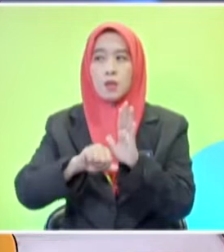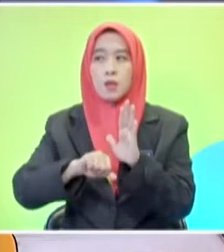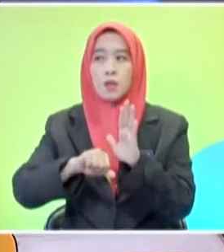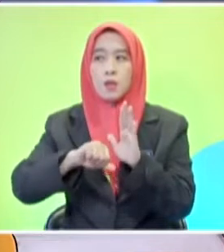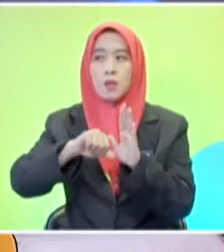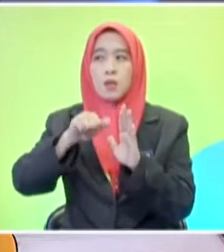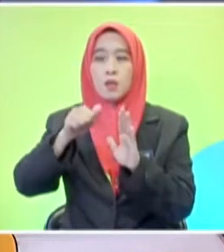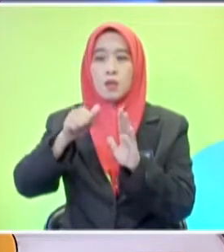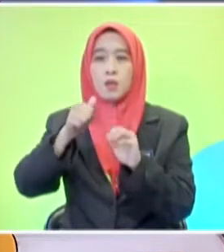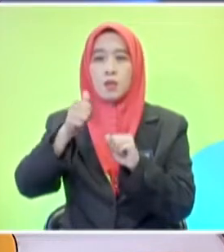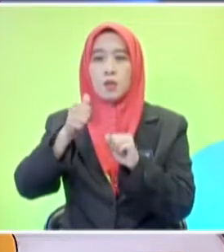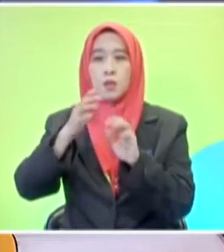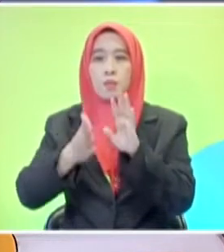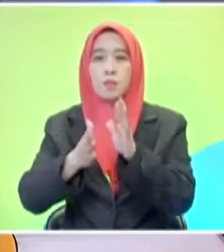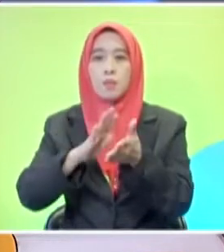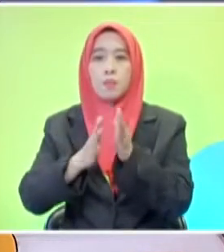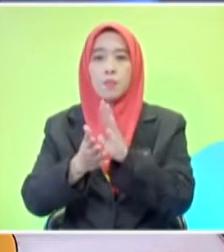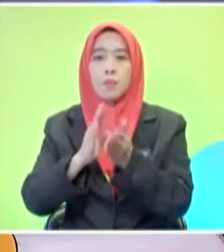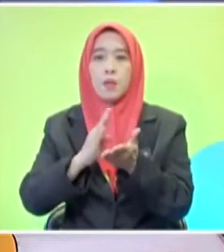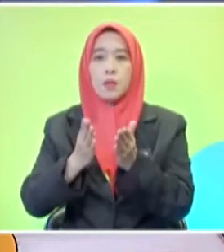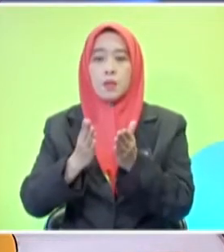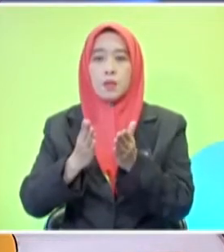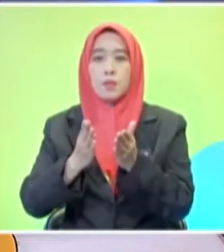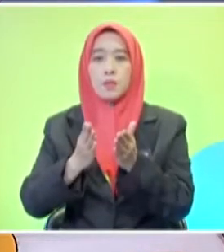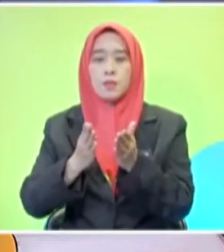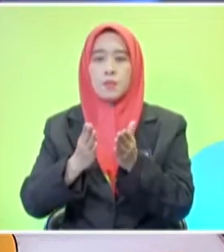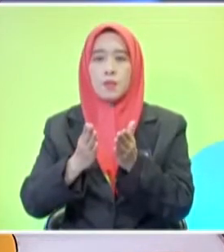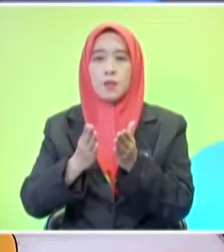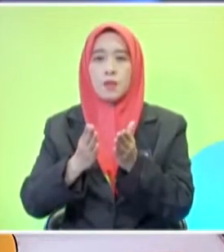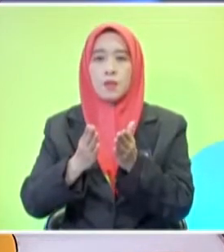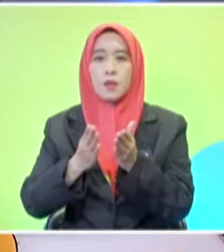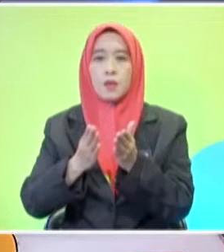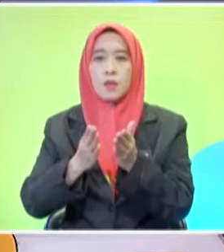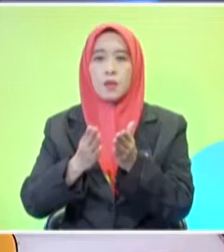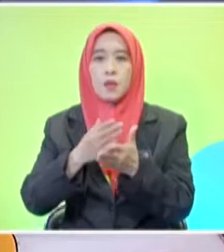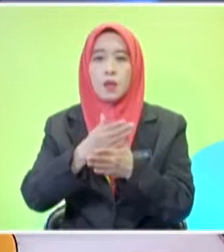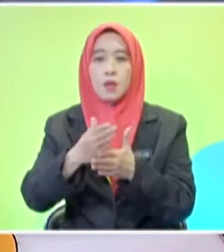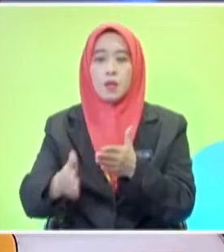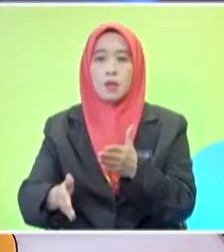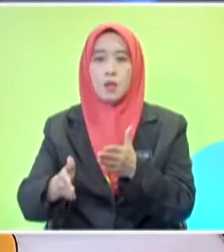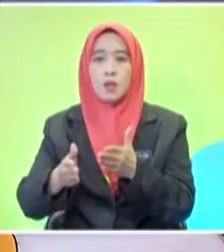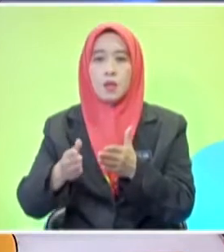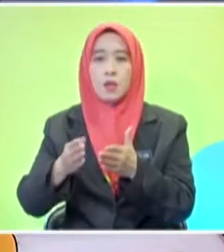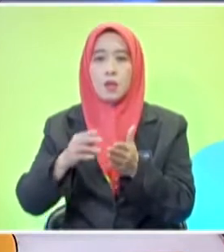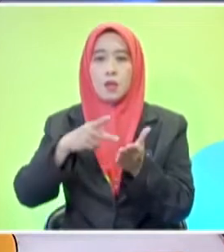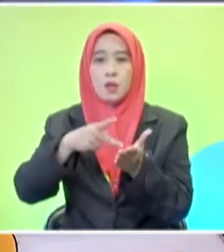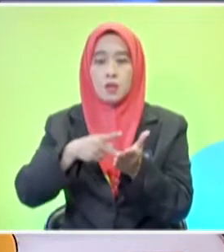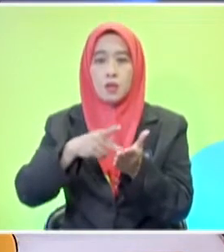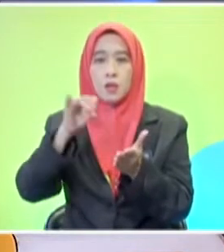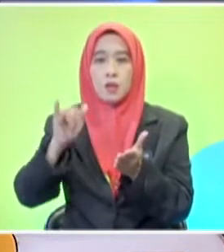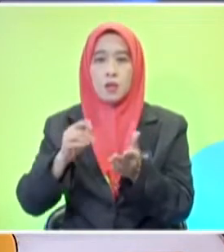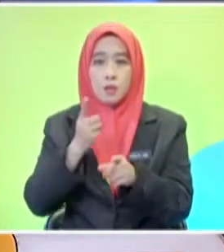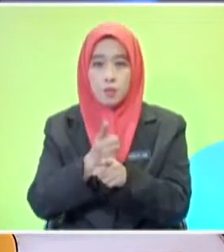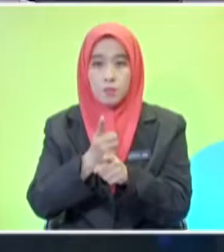So this is commensalism. So one gets a benefit and the other one does not get any benefit or being harmed as well.